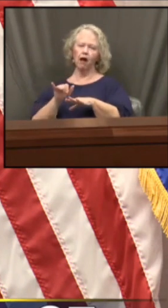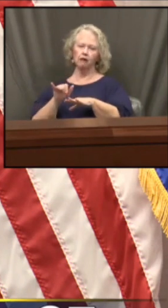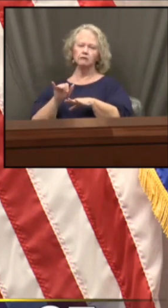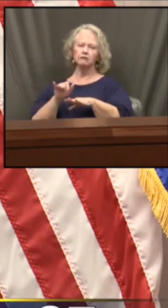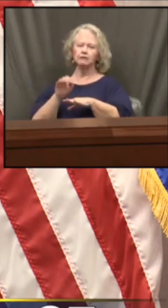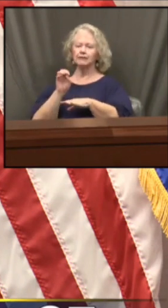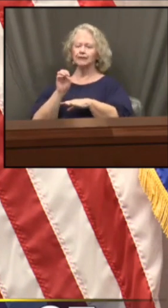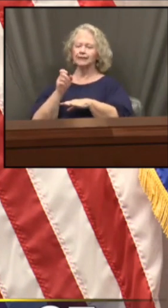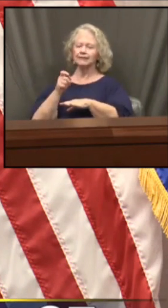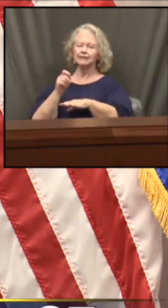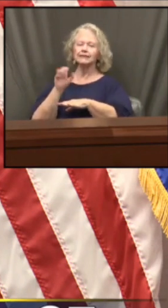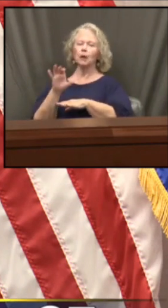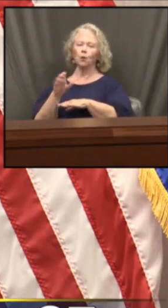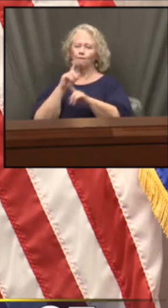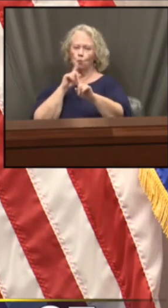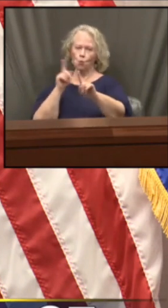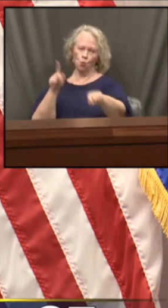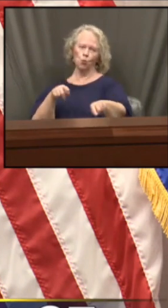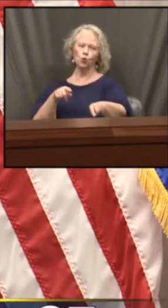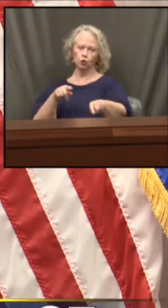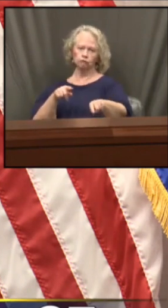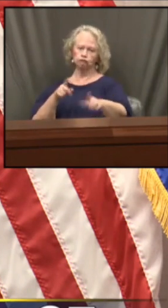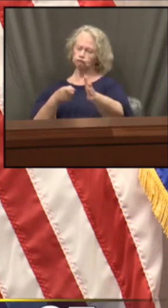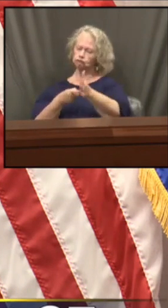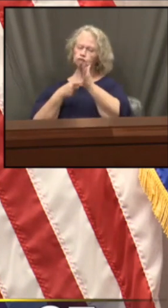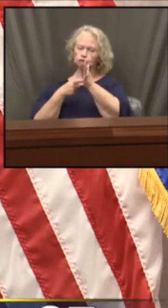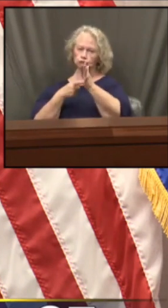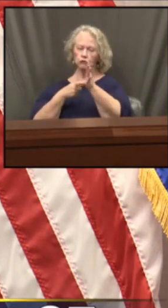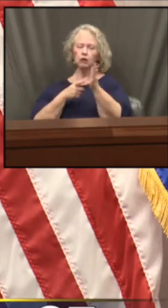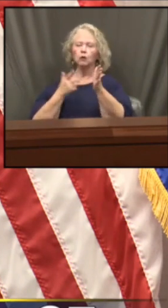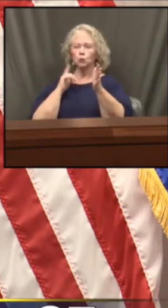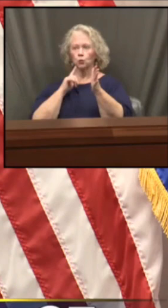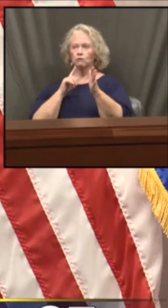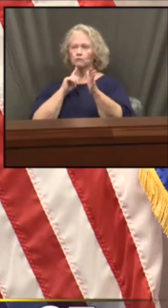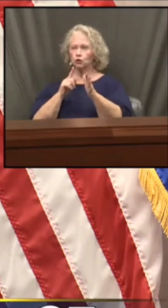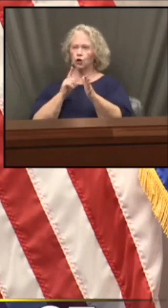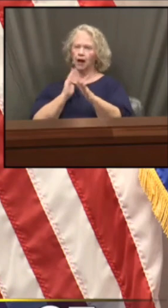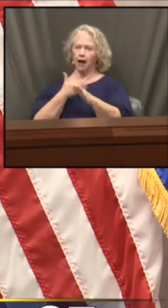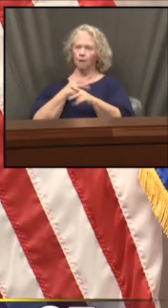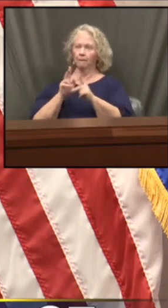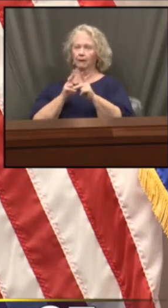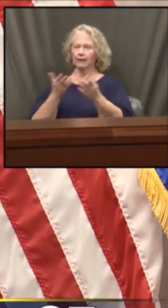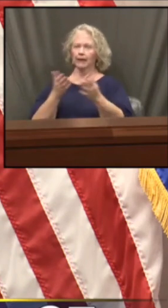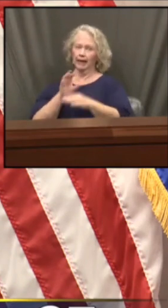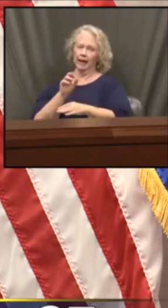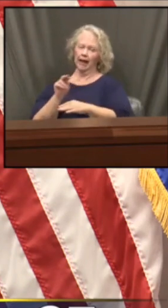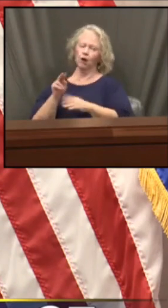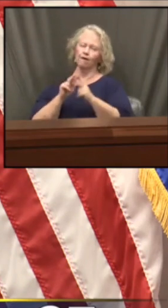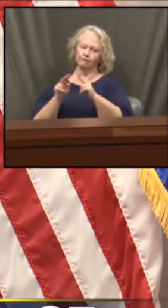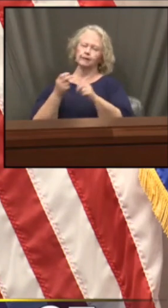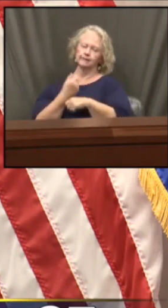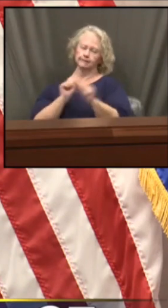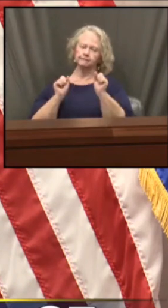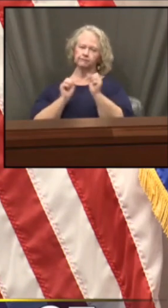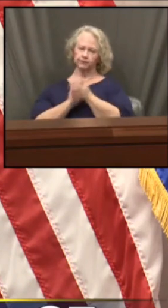what, we want to always be in the position to ensure that the overall safety of the state of Connecticut is in the best position.